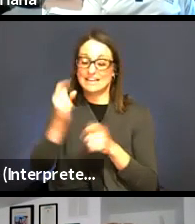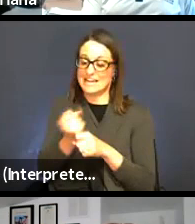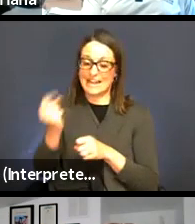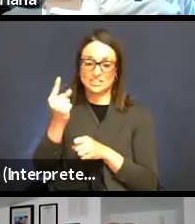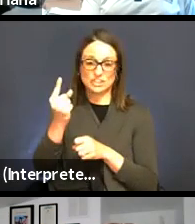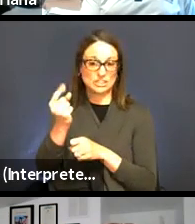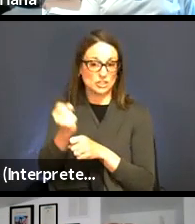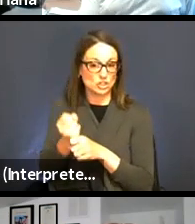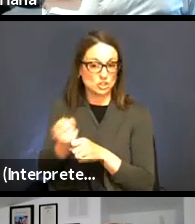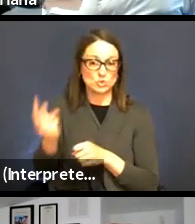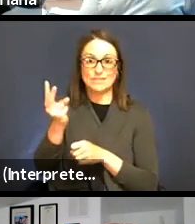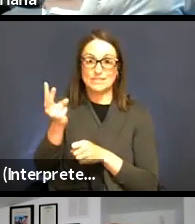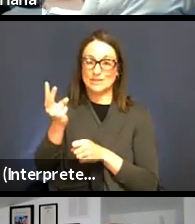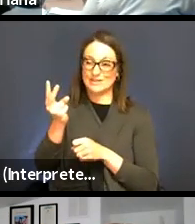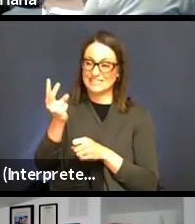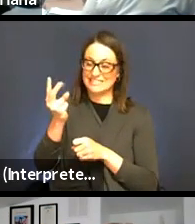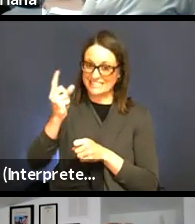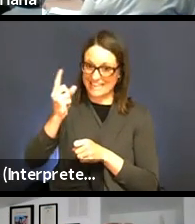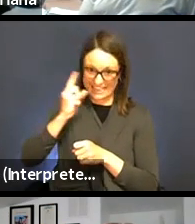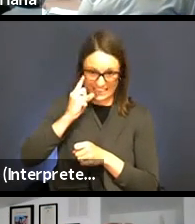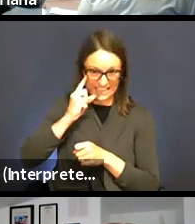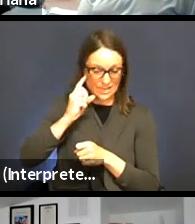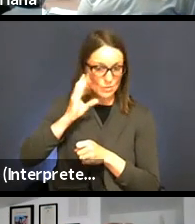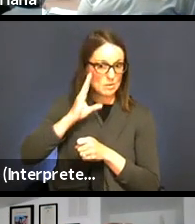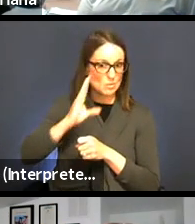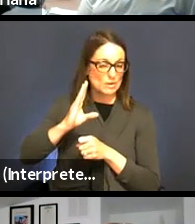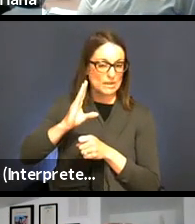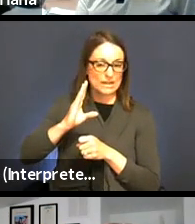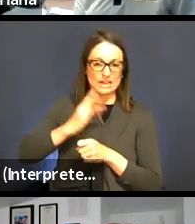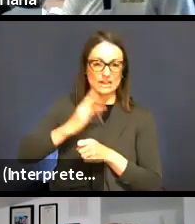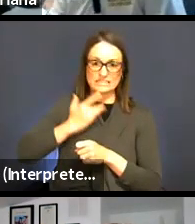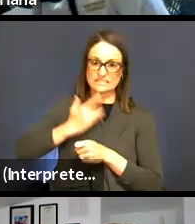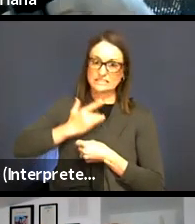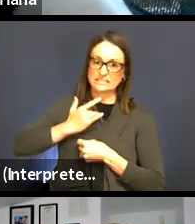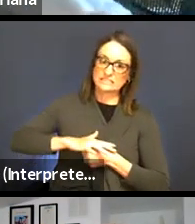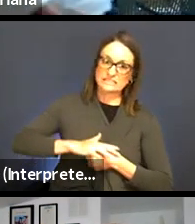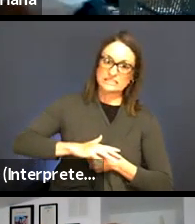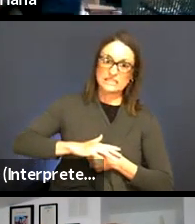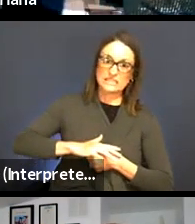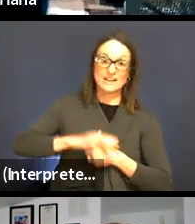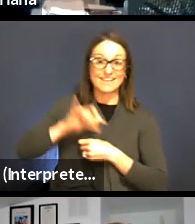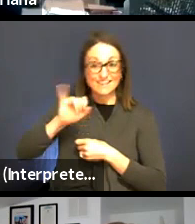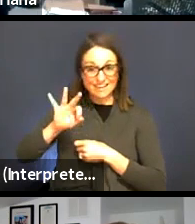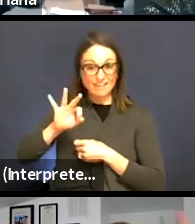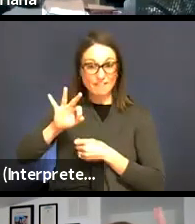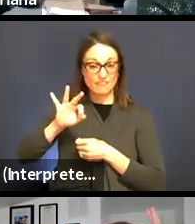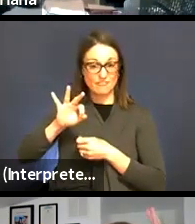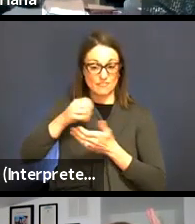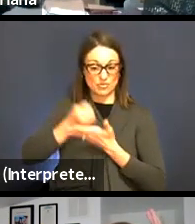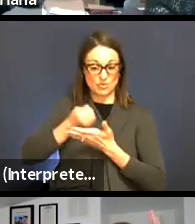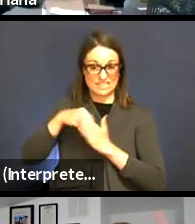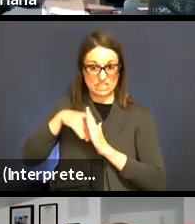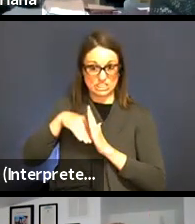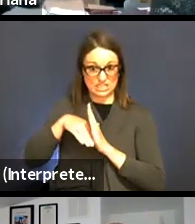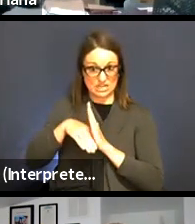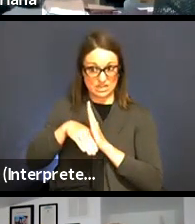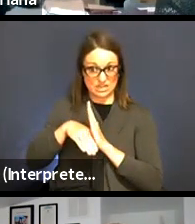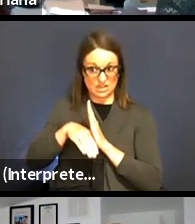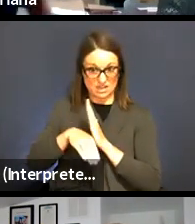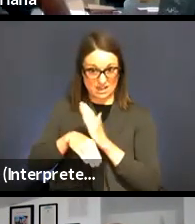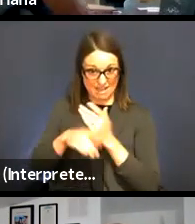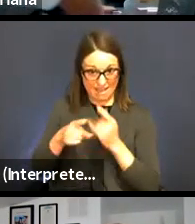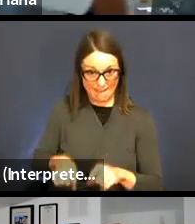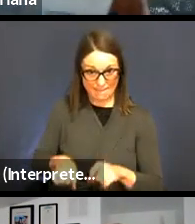that. If a recession does continue if we move towards a recession and the state is